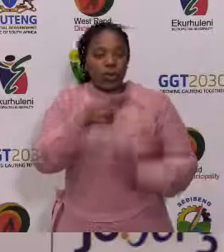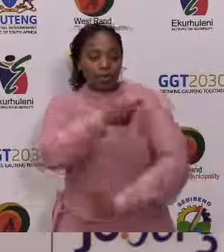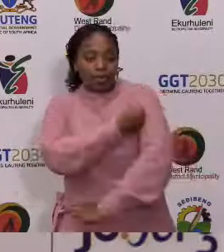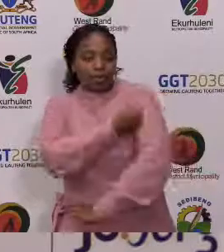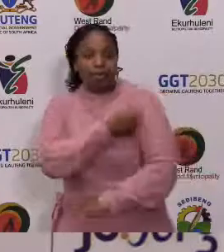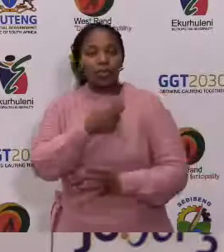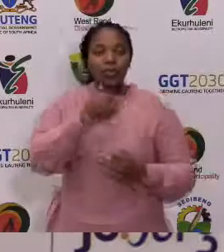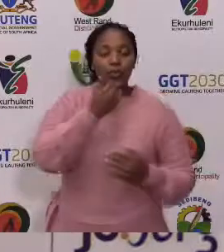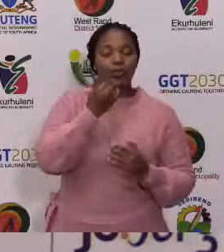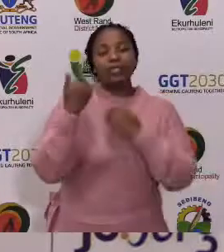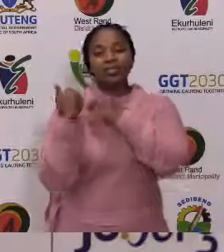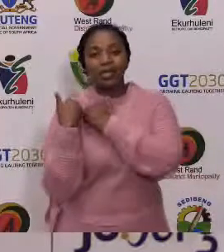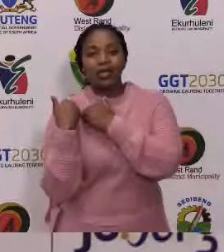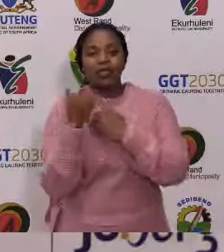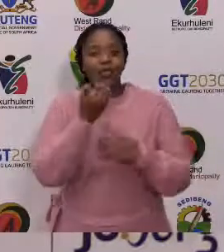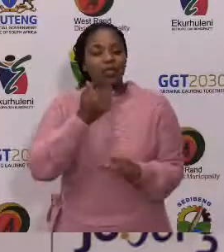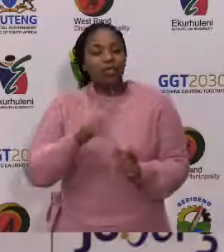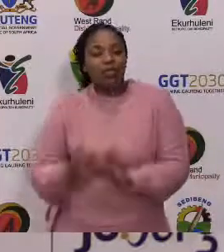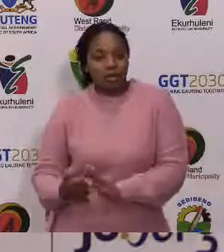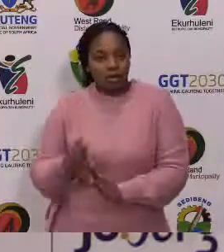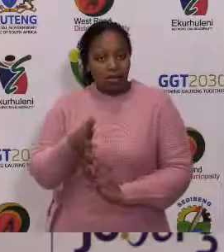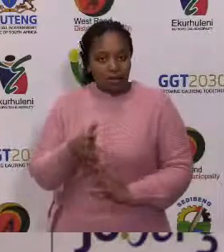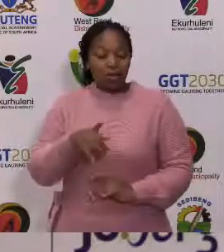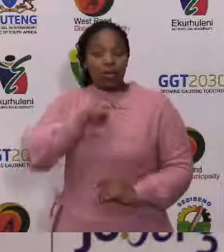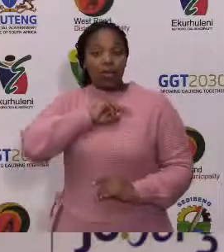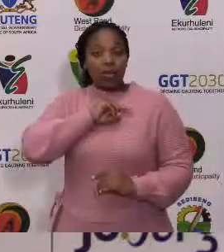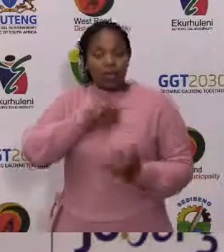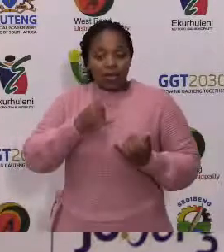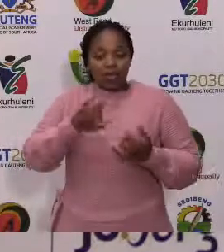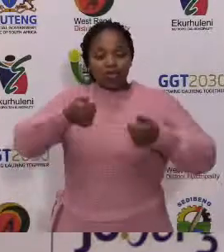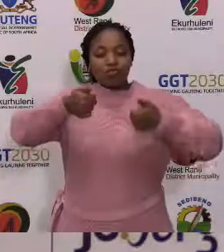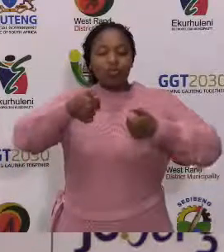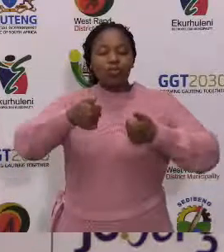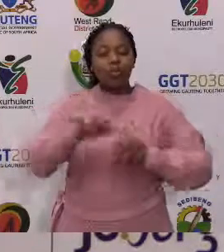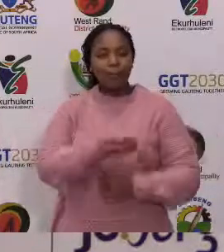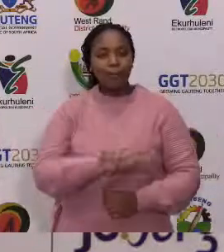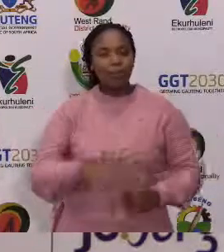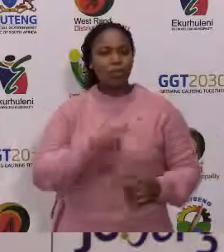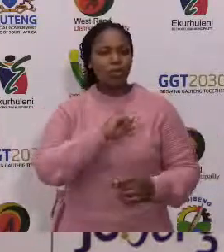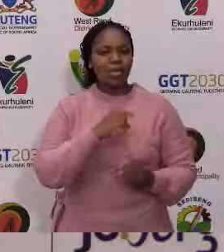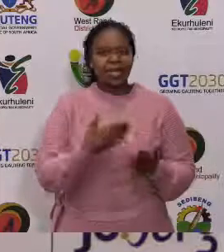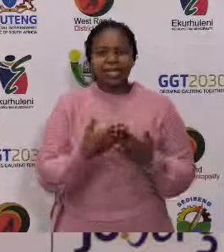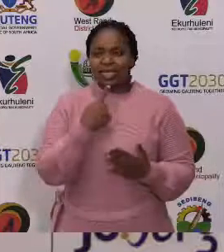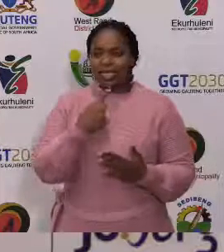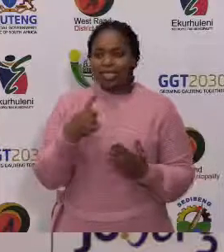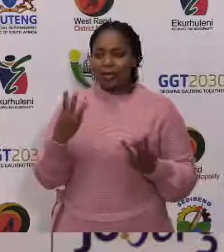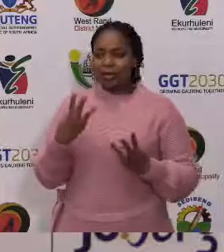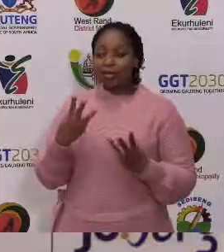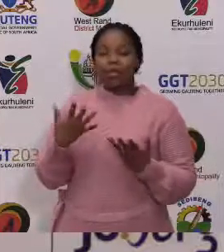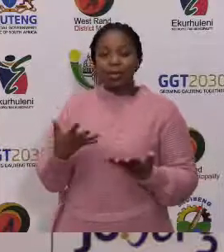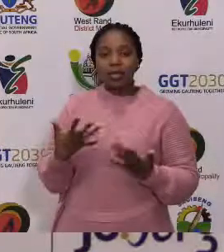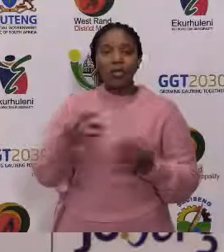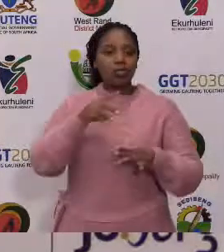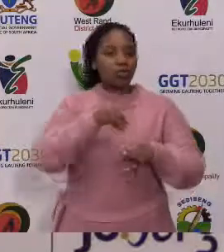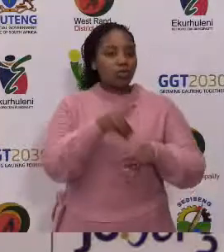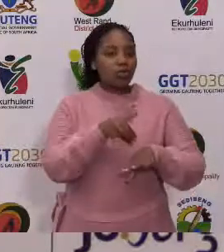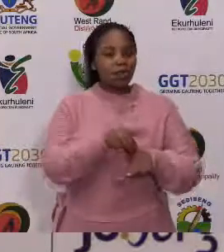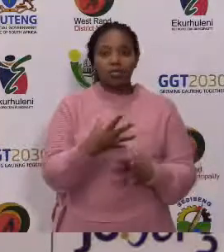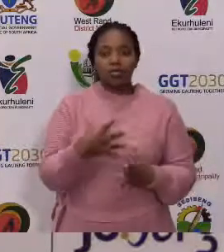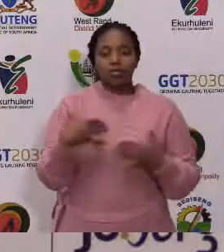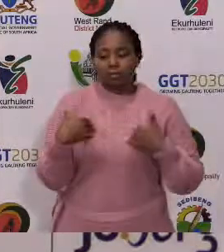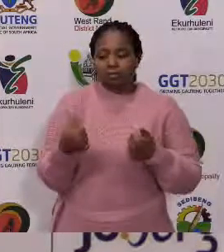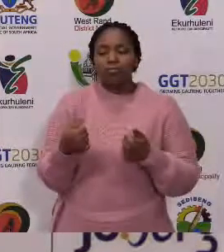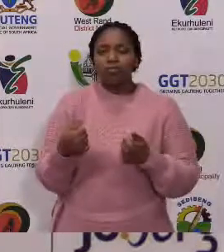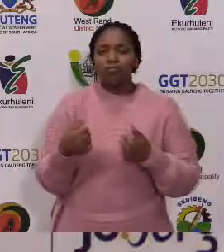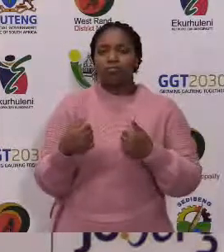and because of what's happened in the past, we're in a good space in that we're unlikely to see healthcare services overwhelmed. And if that is a victory